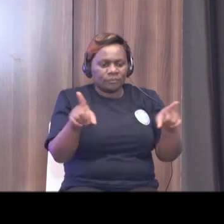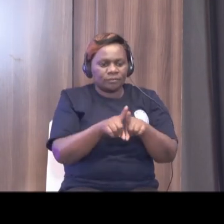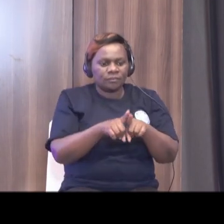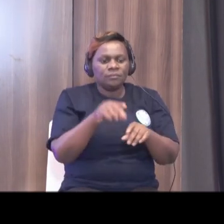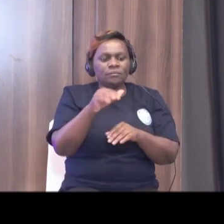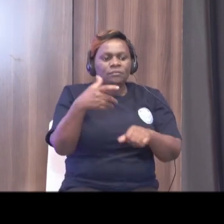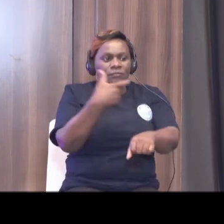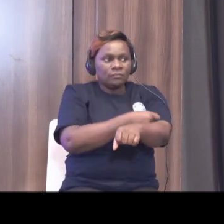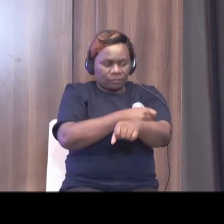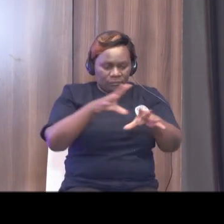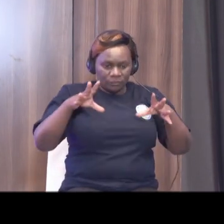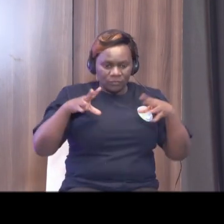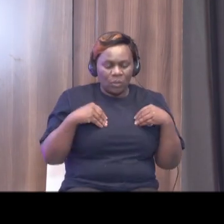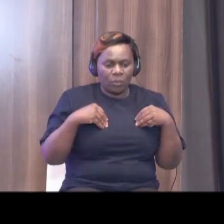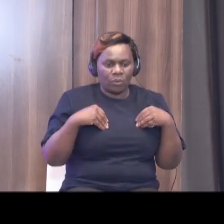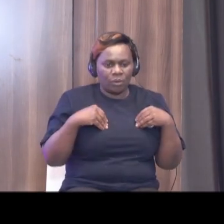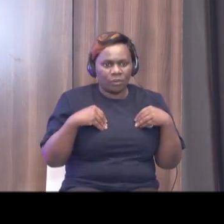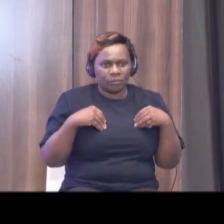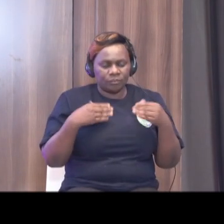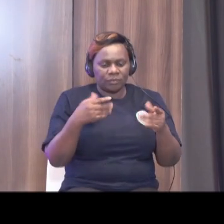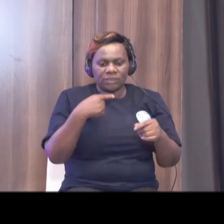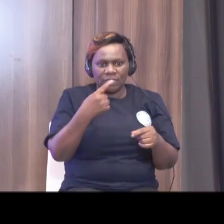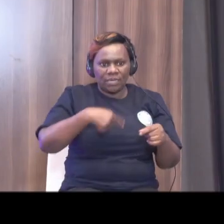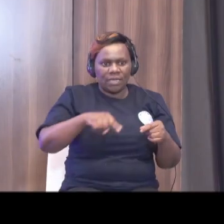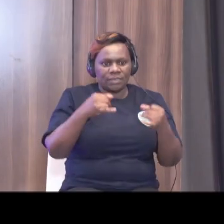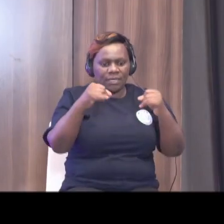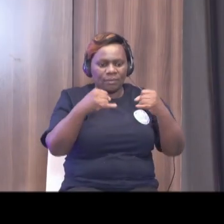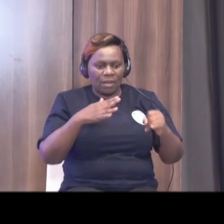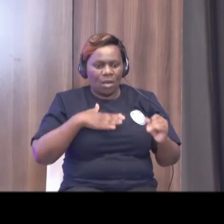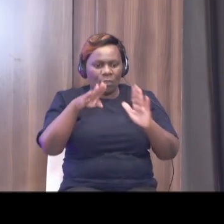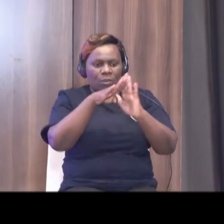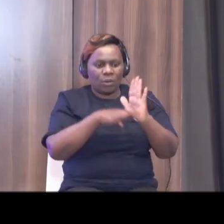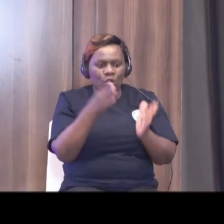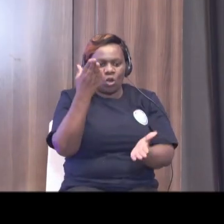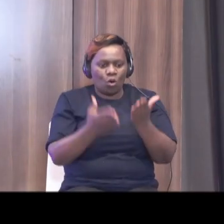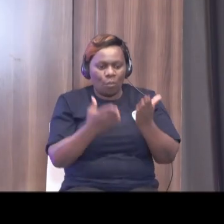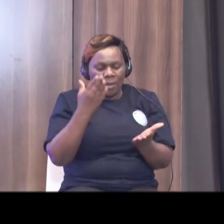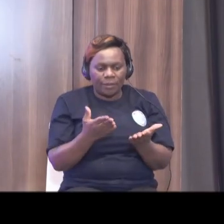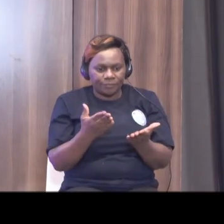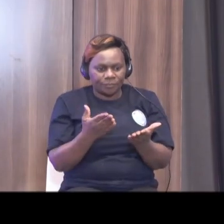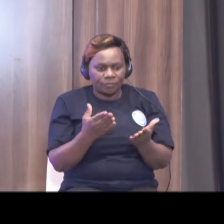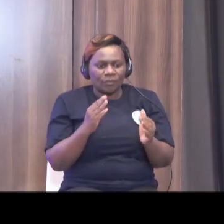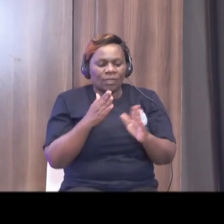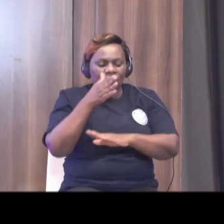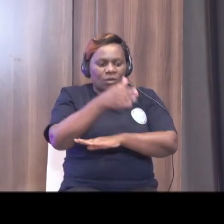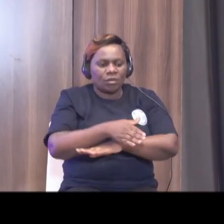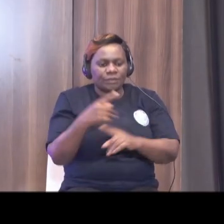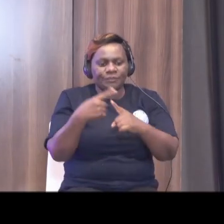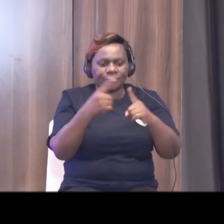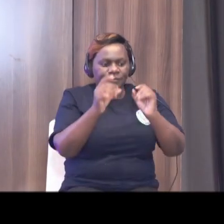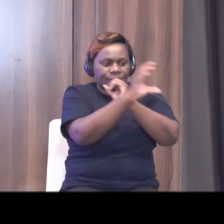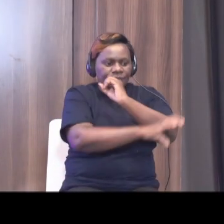what vaccine uptake rate tell us about the implementation of our program by comparing experiences across 3 different